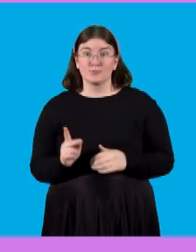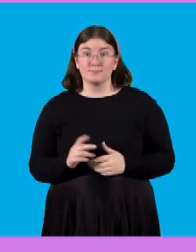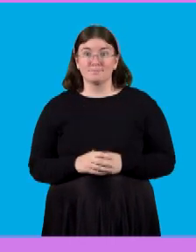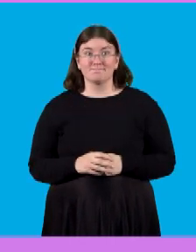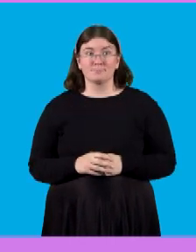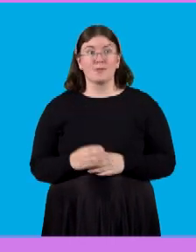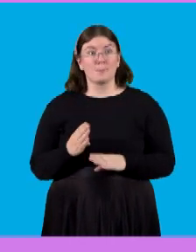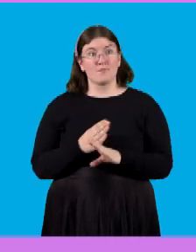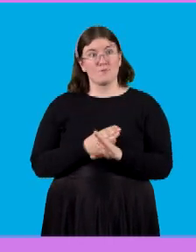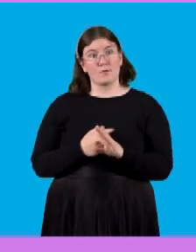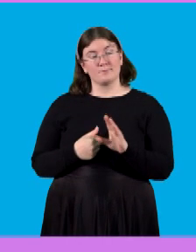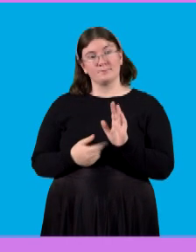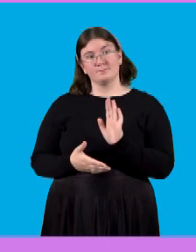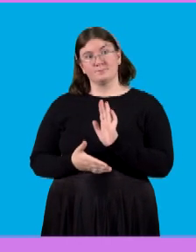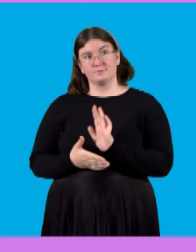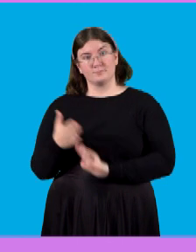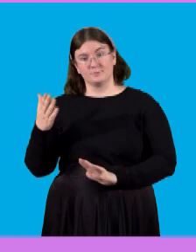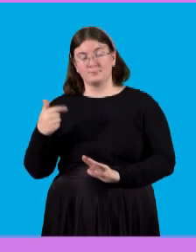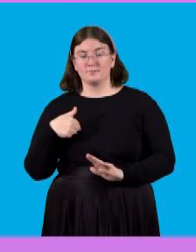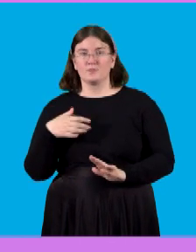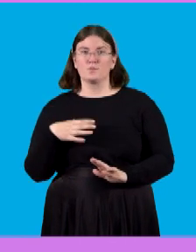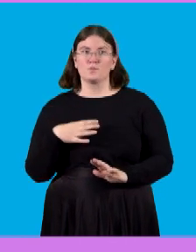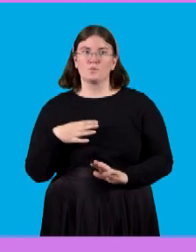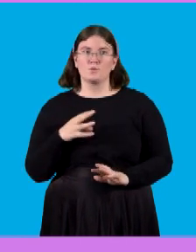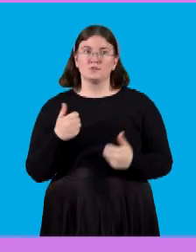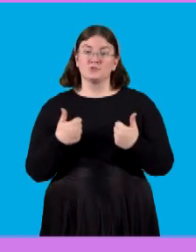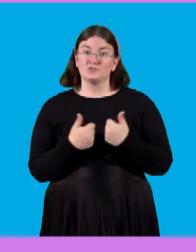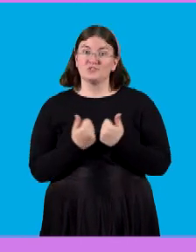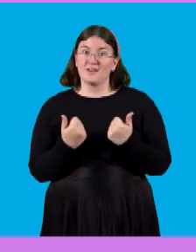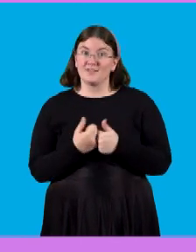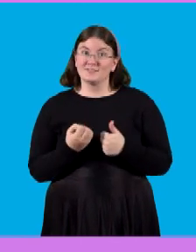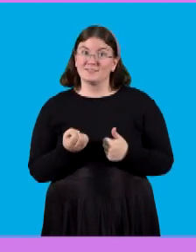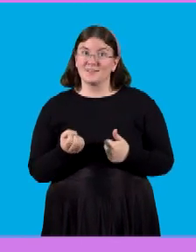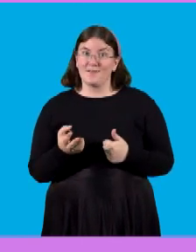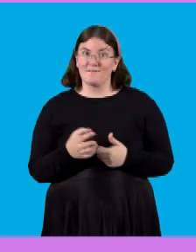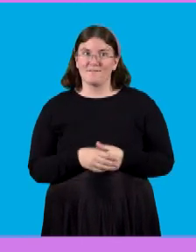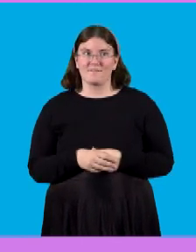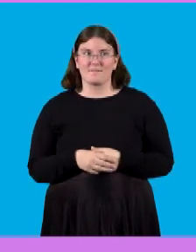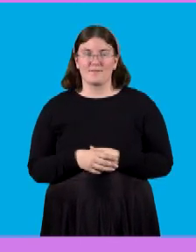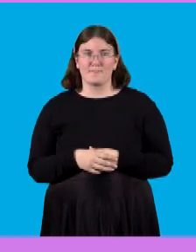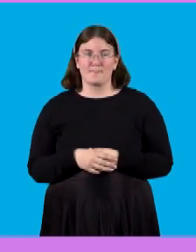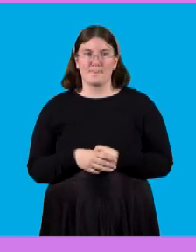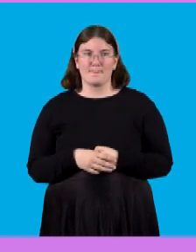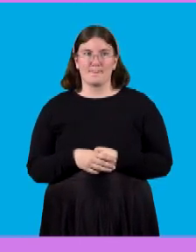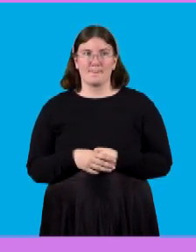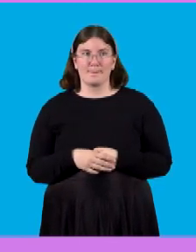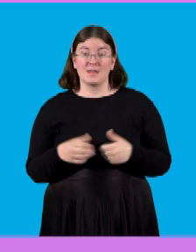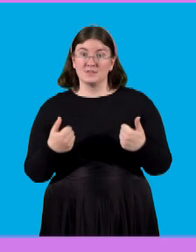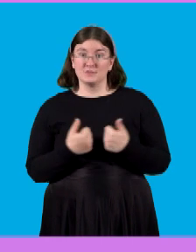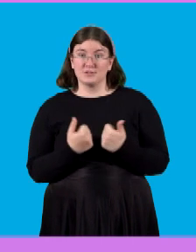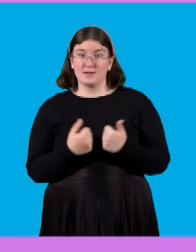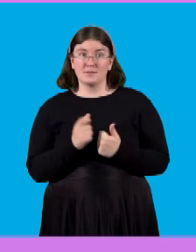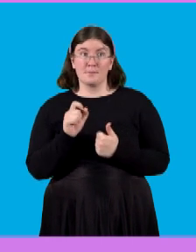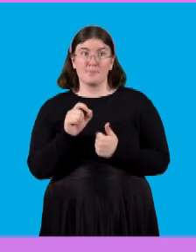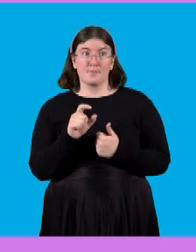highlight all the important information. Okay, guys, before I say goodbye today, let's leave you with something